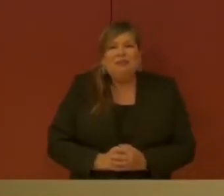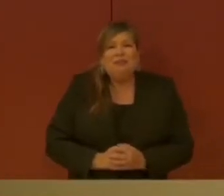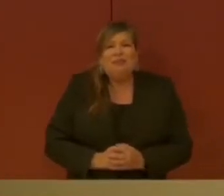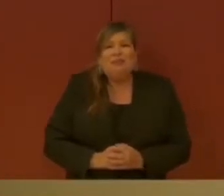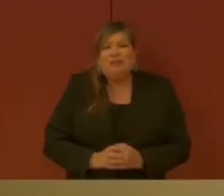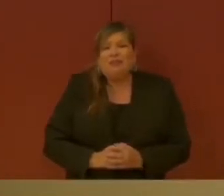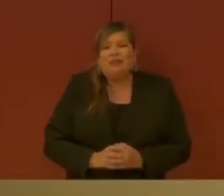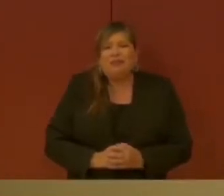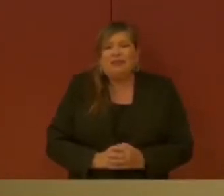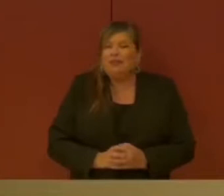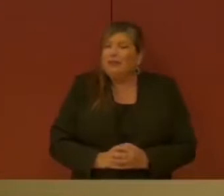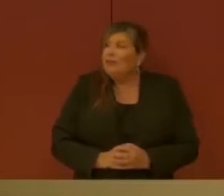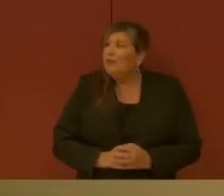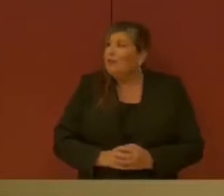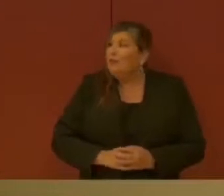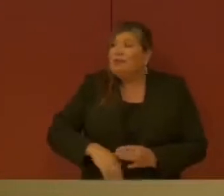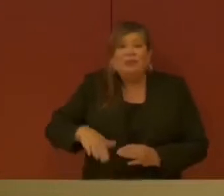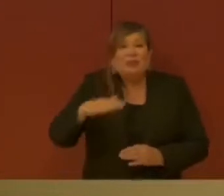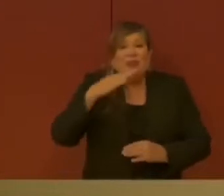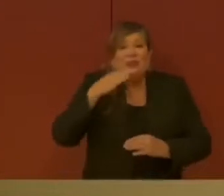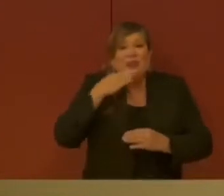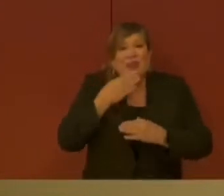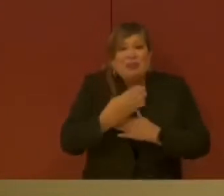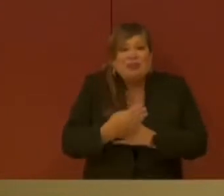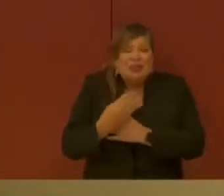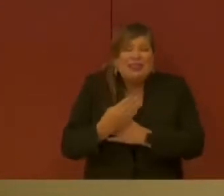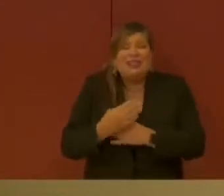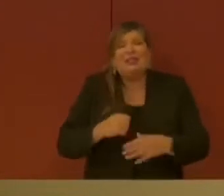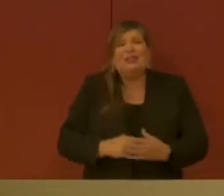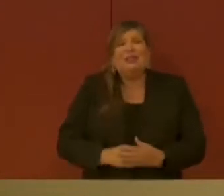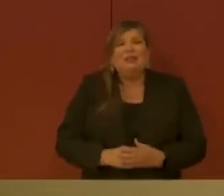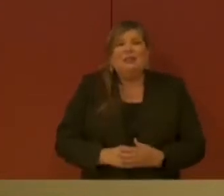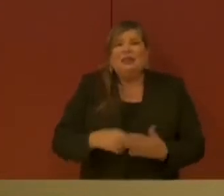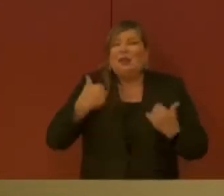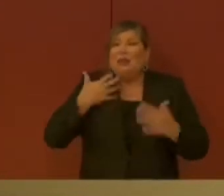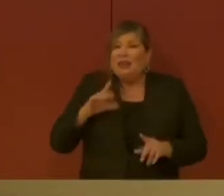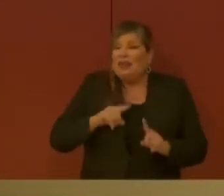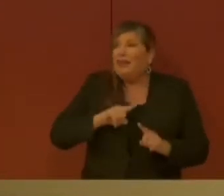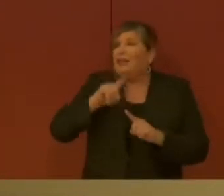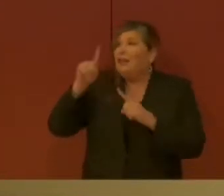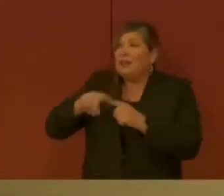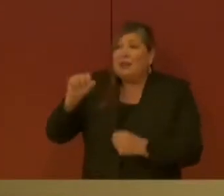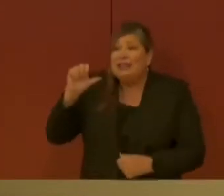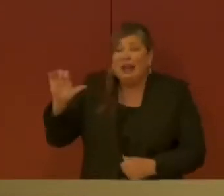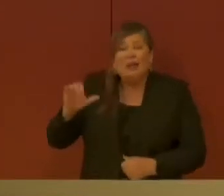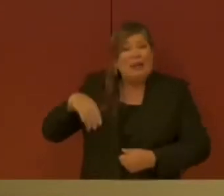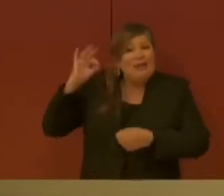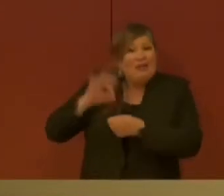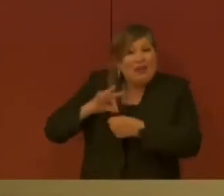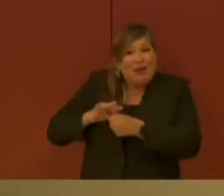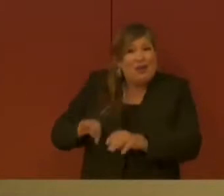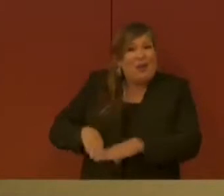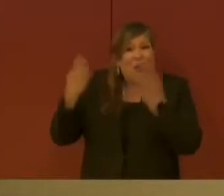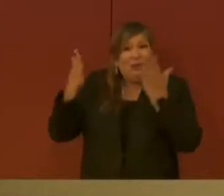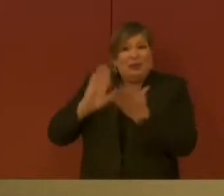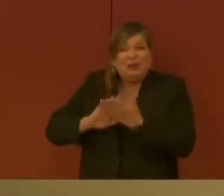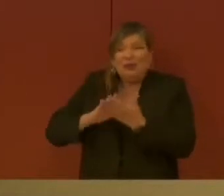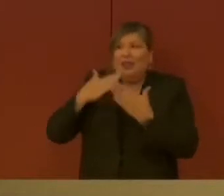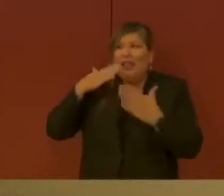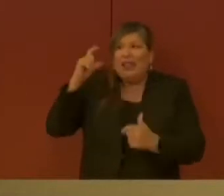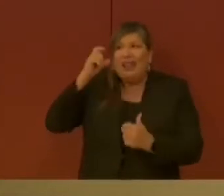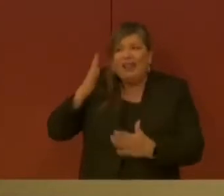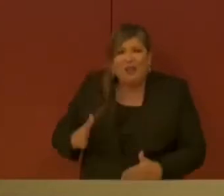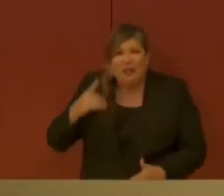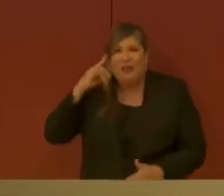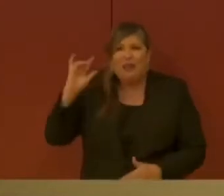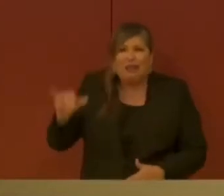Good morning, everybody. I think it's still morning, is it? I don't know. We already went up to Sacramento and voted to reopen the schools. Thanks to the governor for that and all the